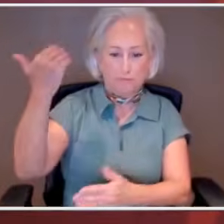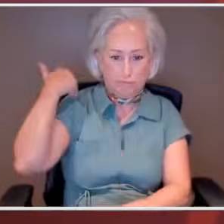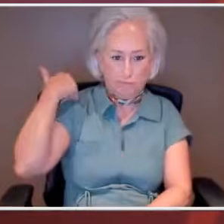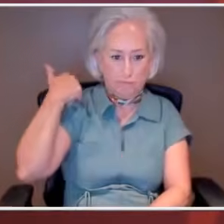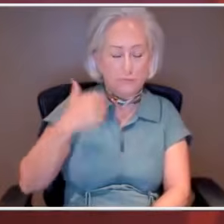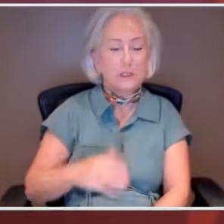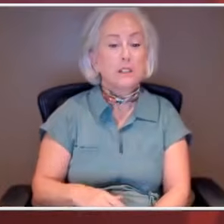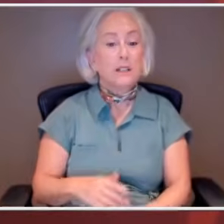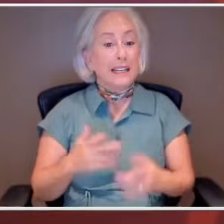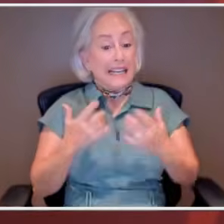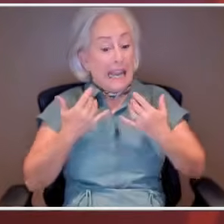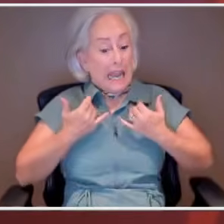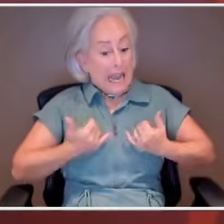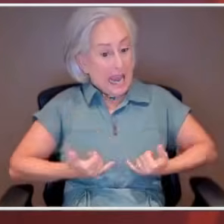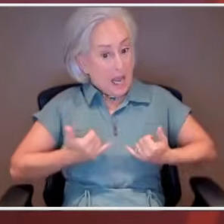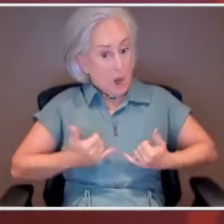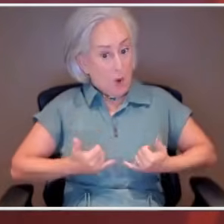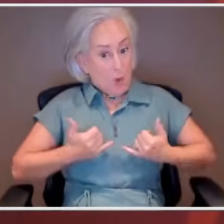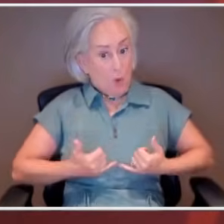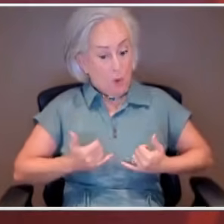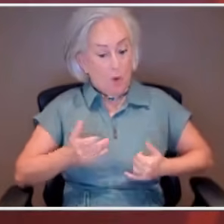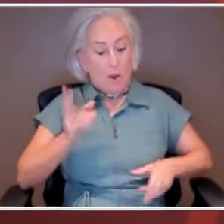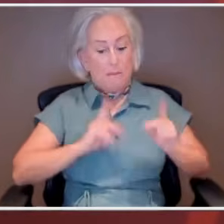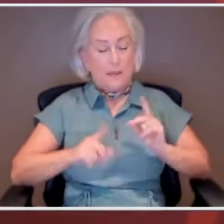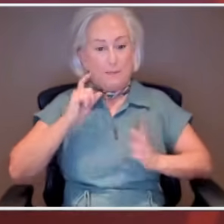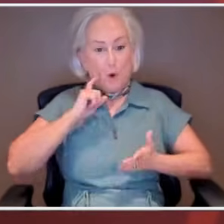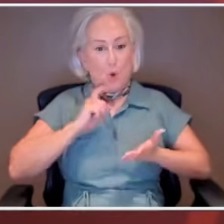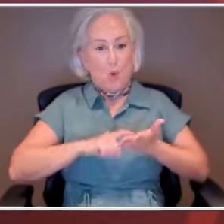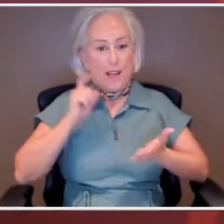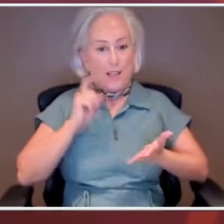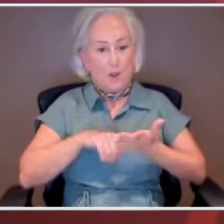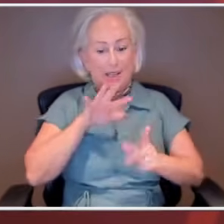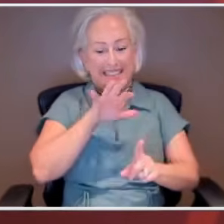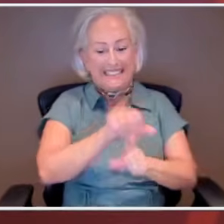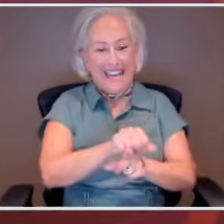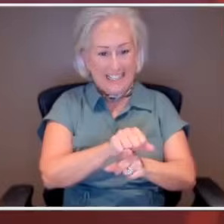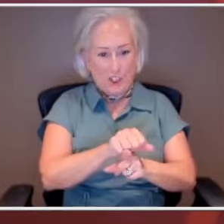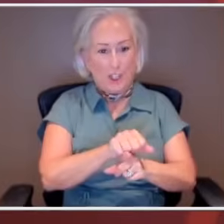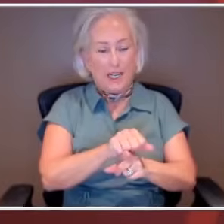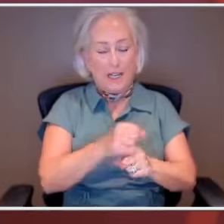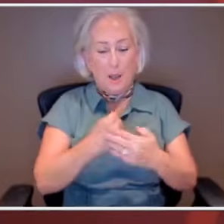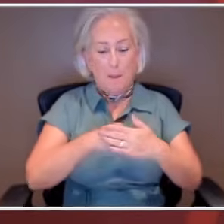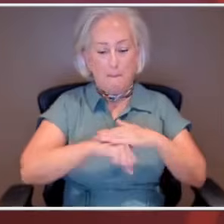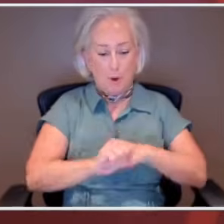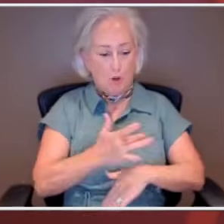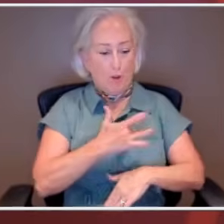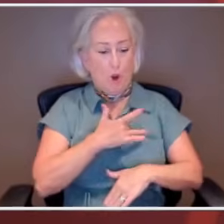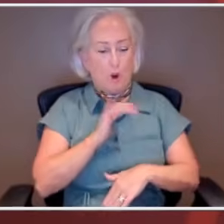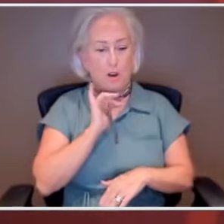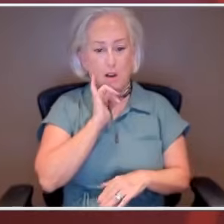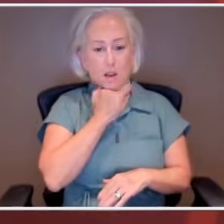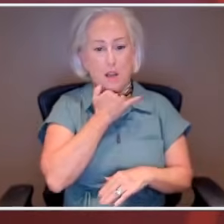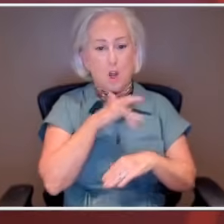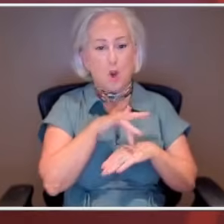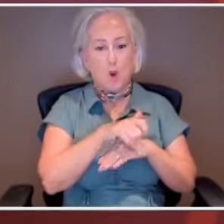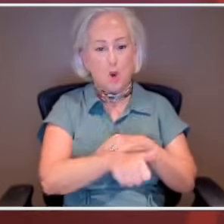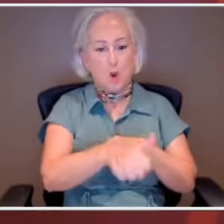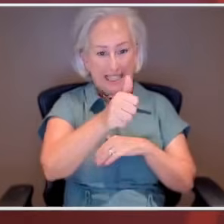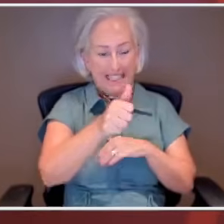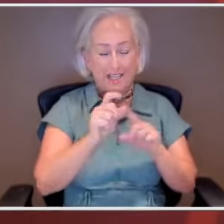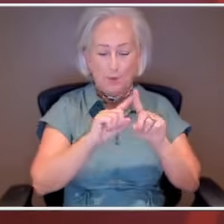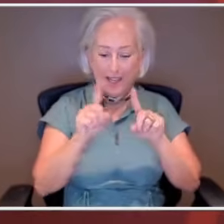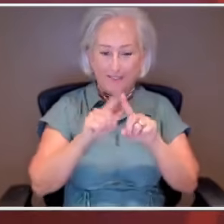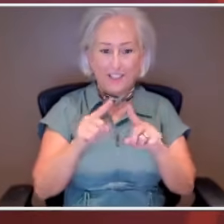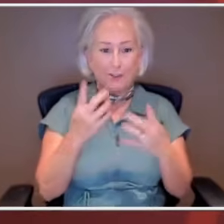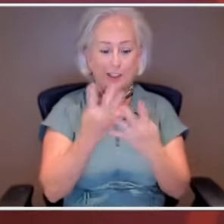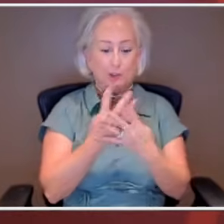But nowadays, people have recognized the importance of catching congenital heart disease early, and there are many different screening protocols in